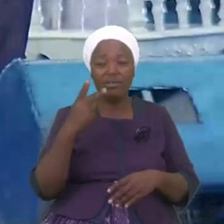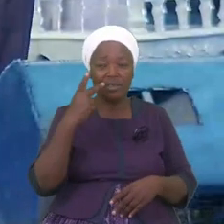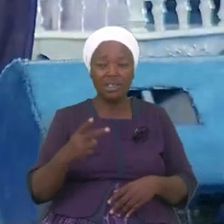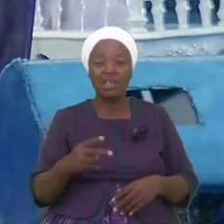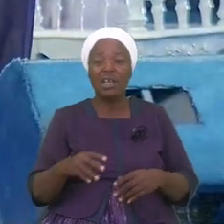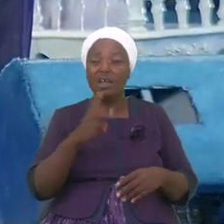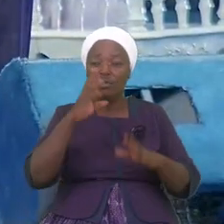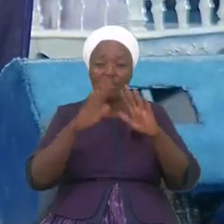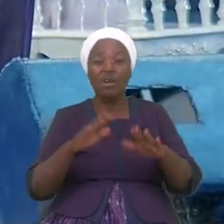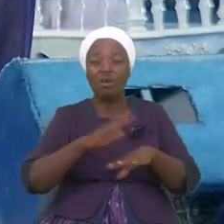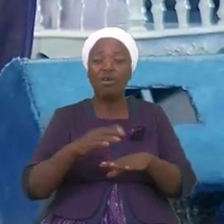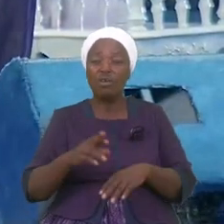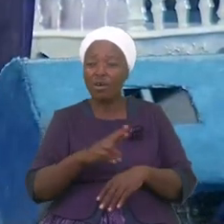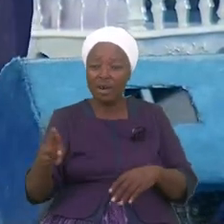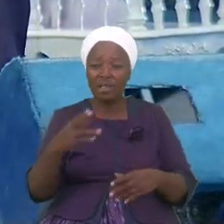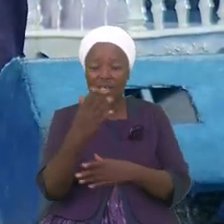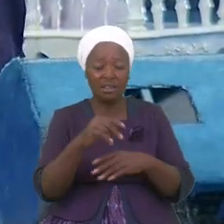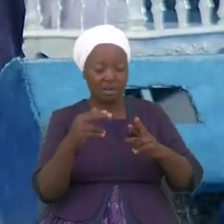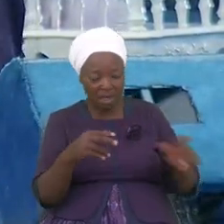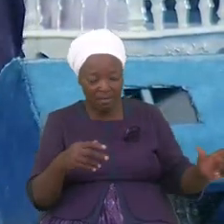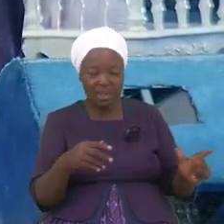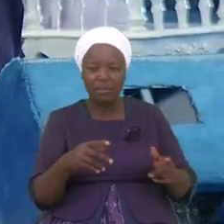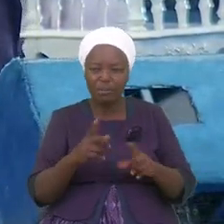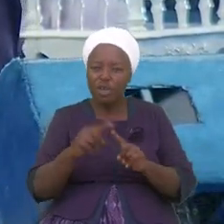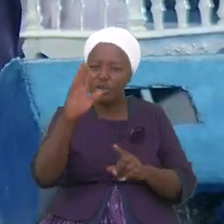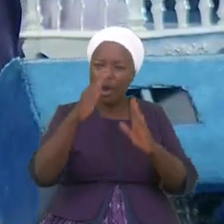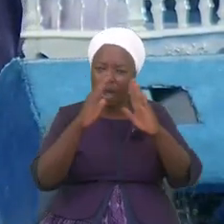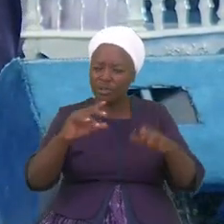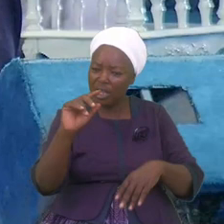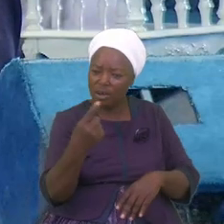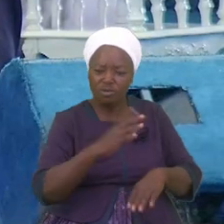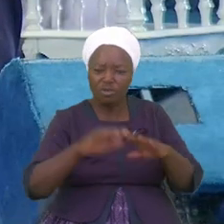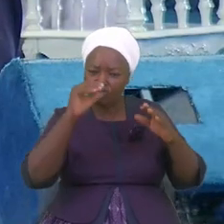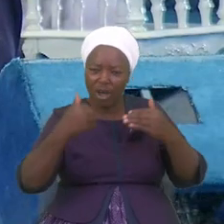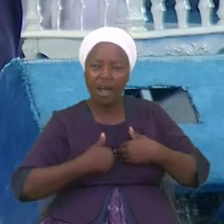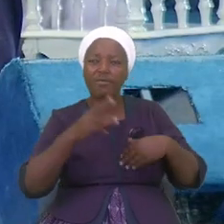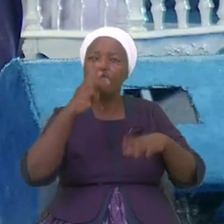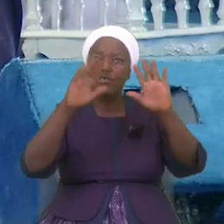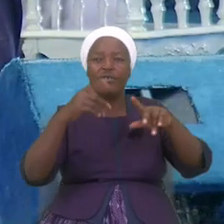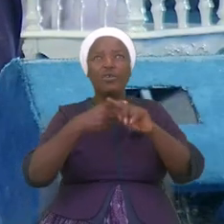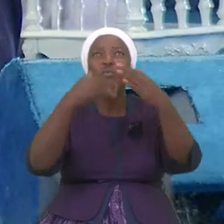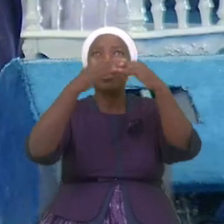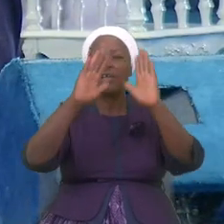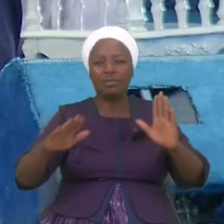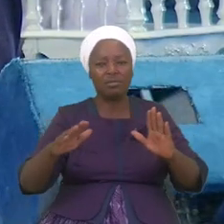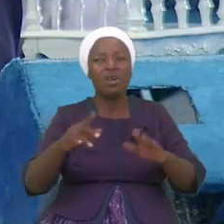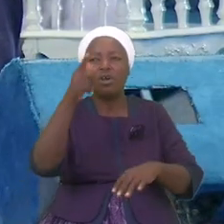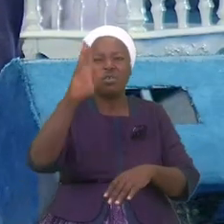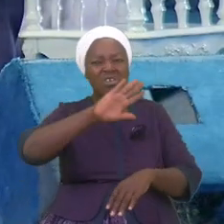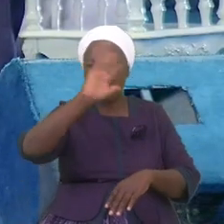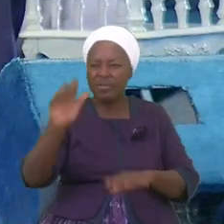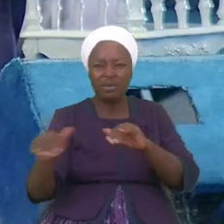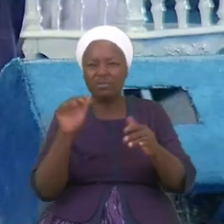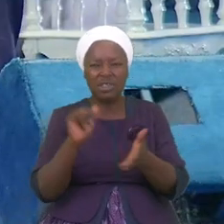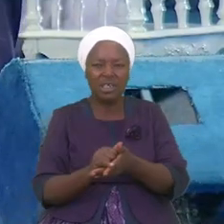And then your own house alone is the one that will not have rain from heaven. God doesn't do that. He doesn't do that.